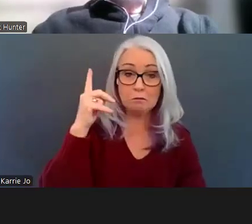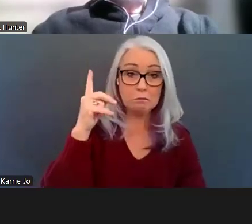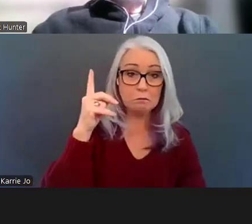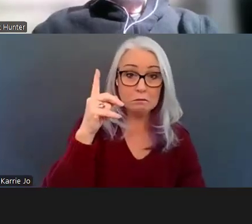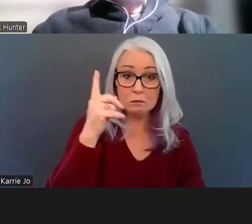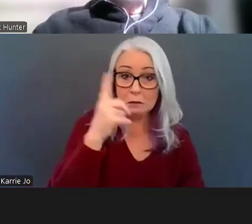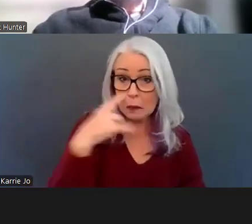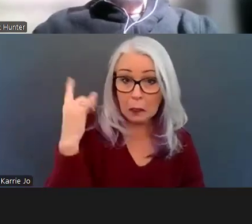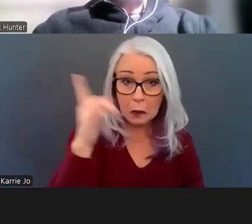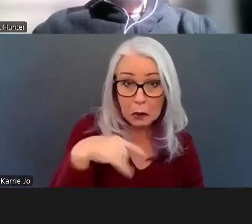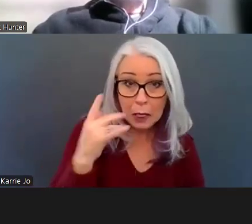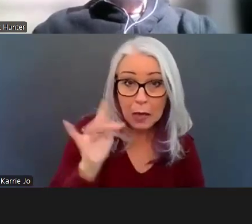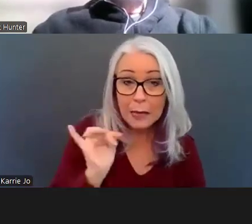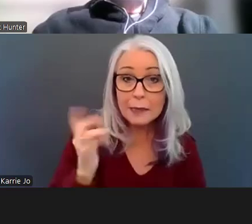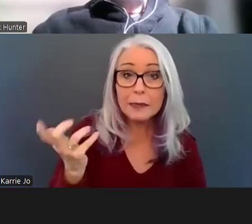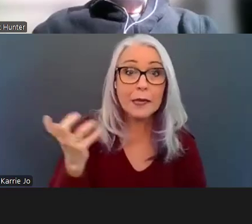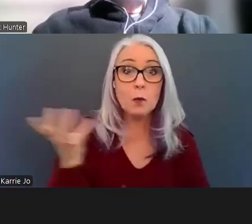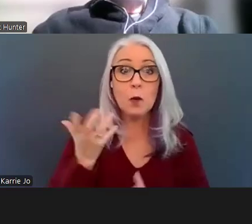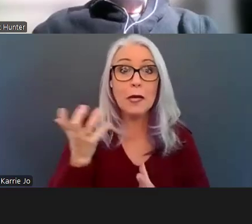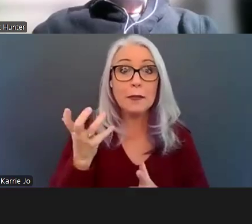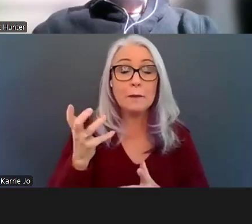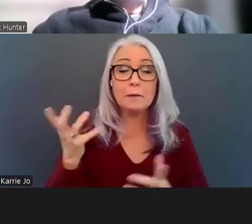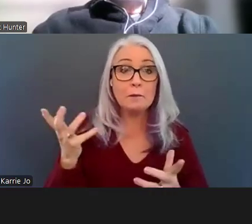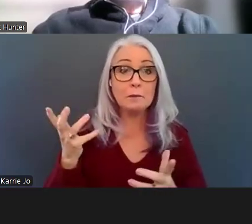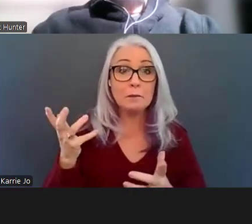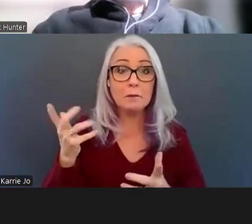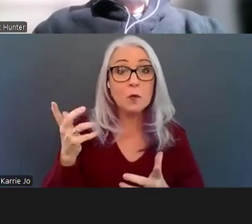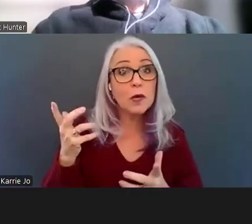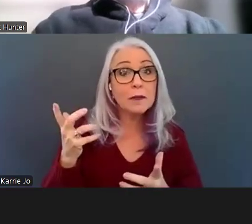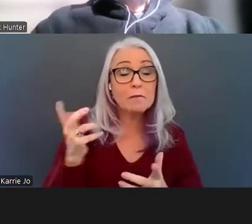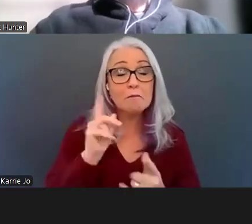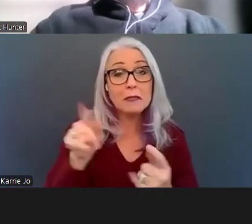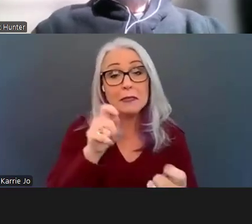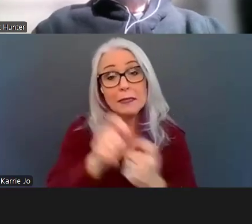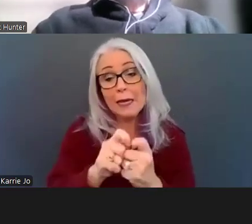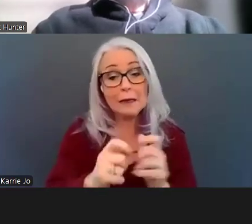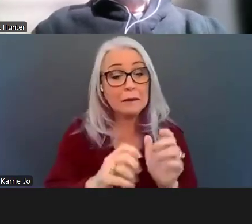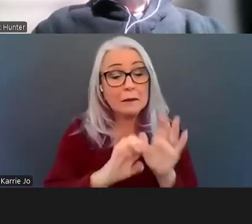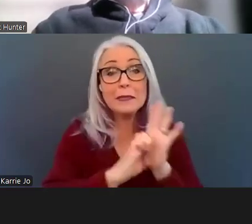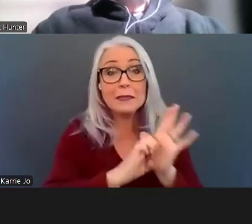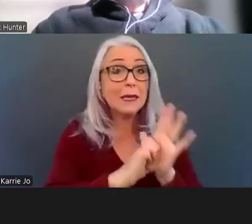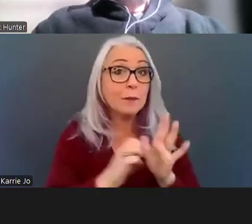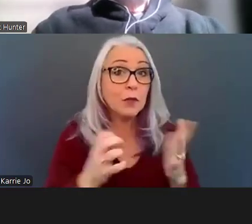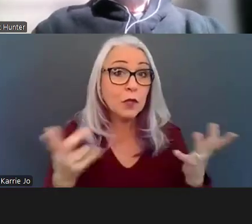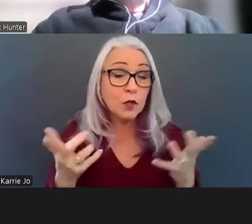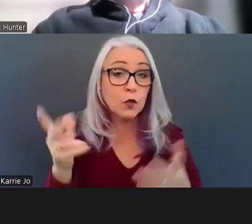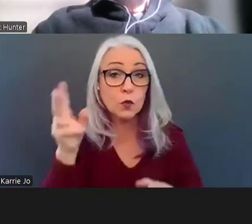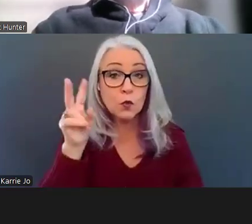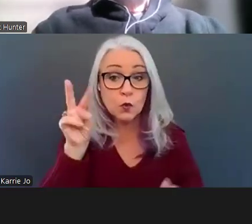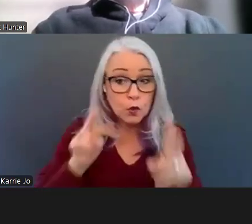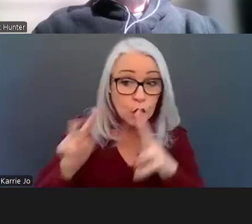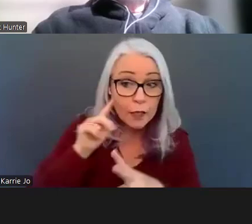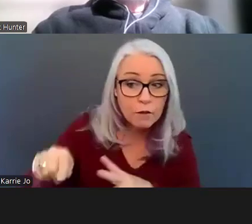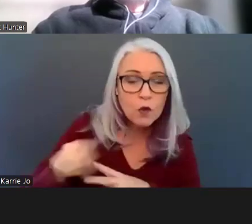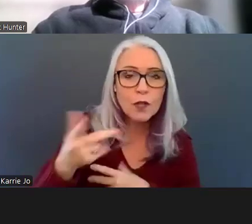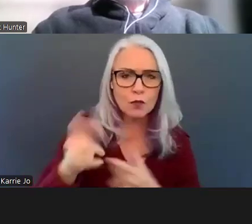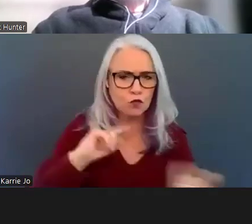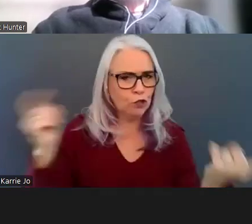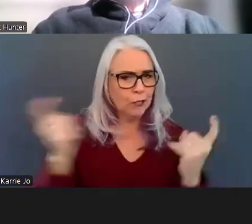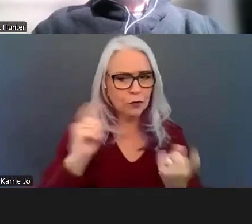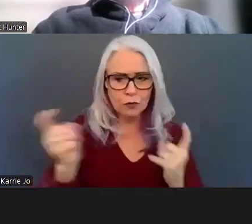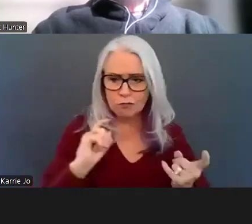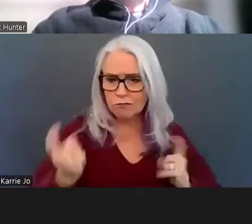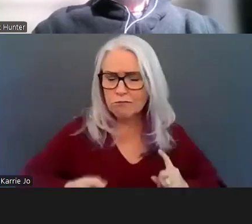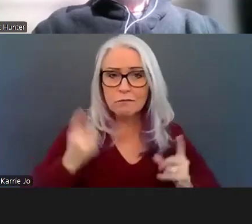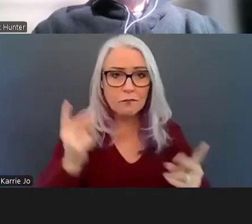know, at what Mhm. snapshot in time are you looking at for those forests? You know, they're changing rapidly. We have a good history